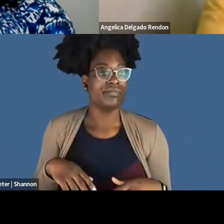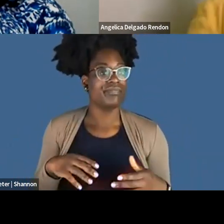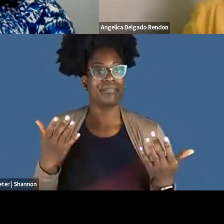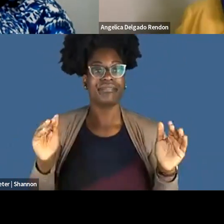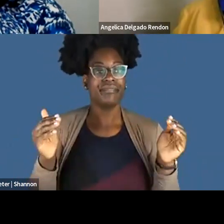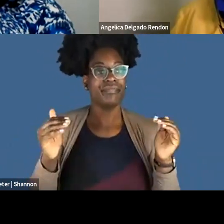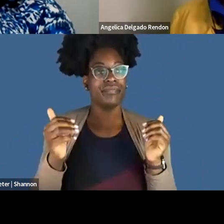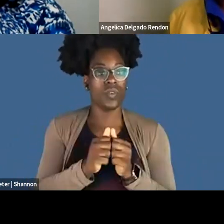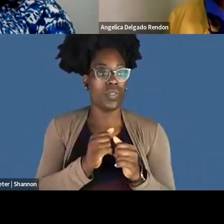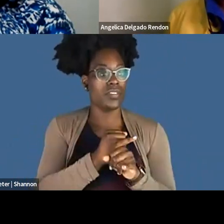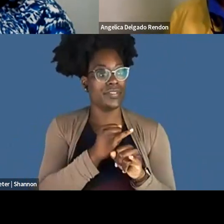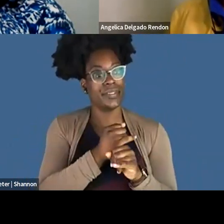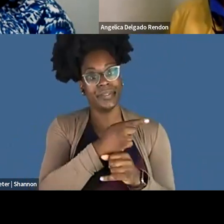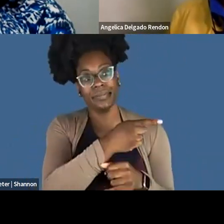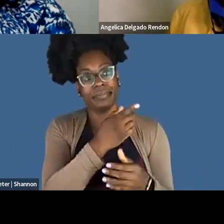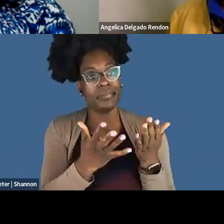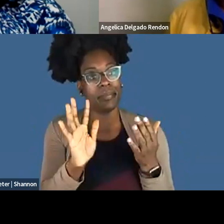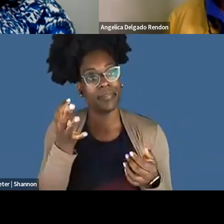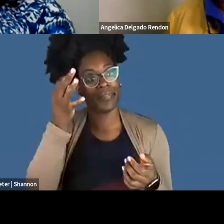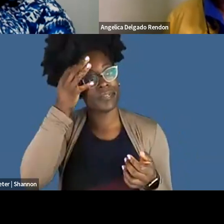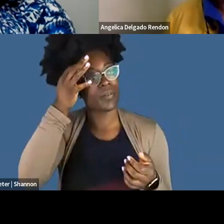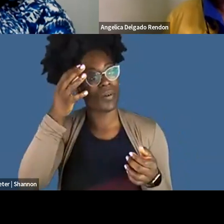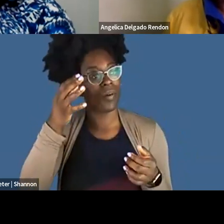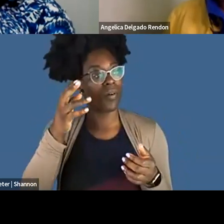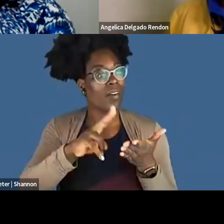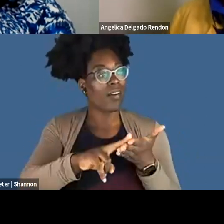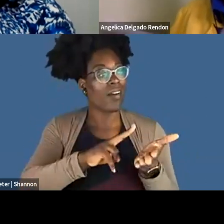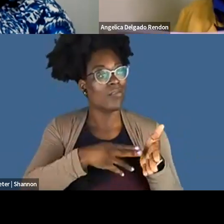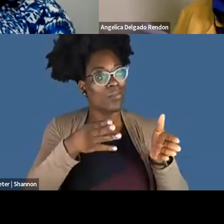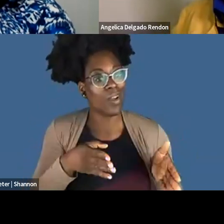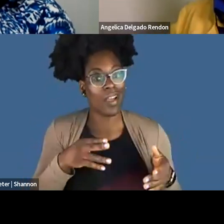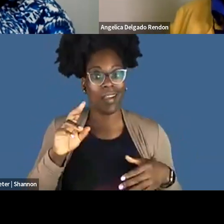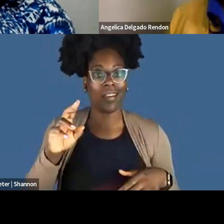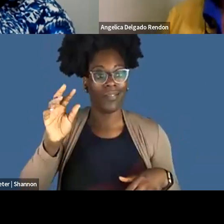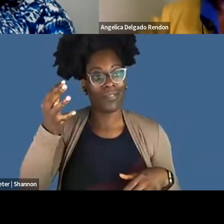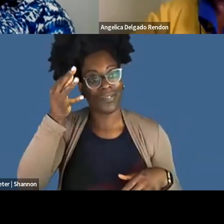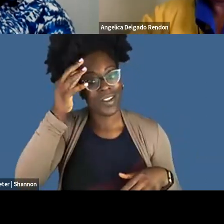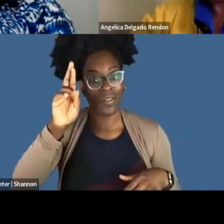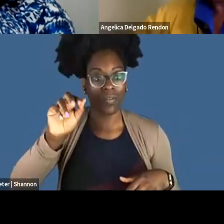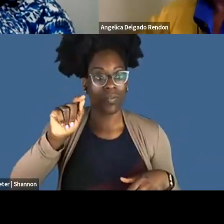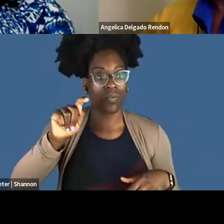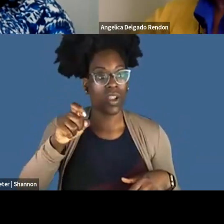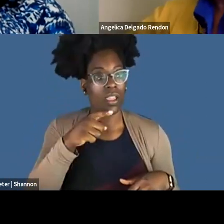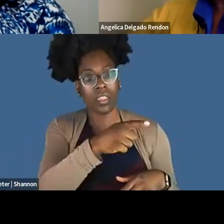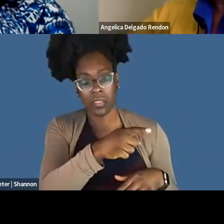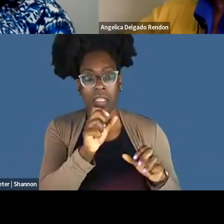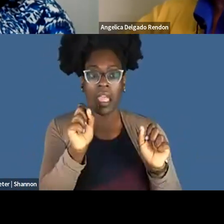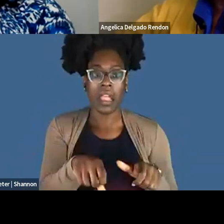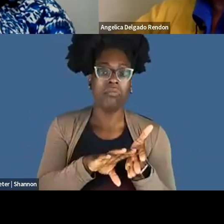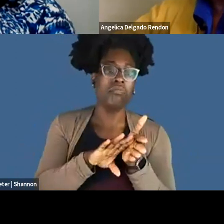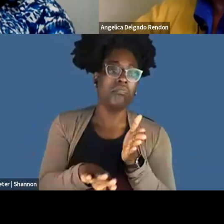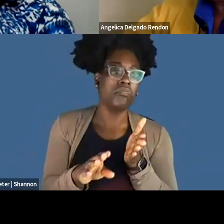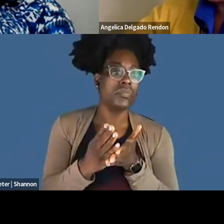probably higher federally negotiated indirect rate, we can't absorb a lot of these things. And